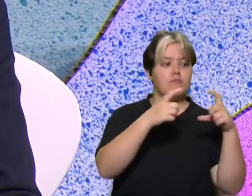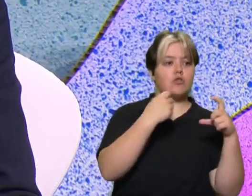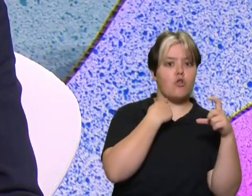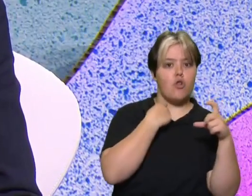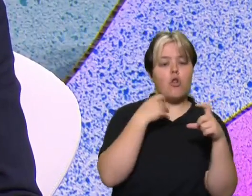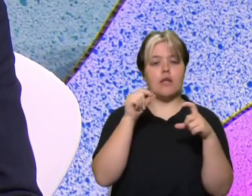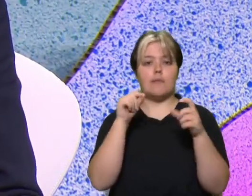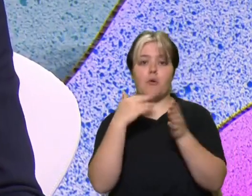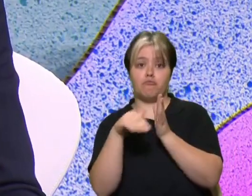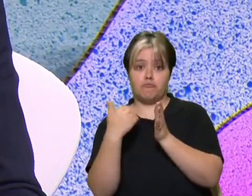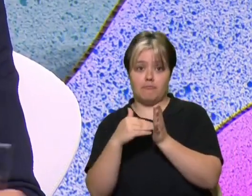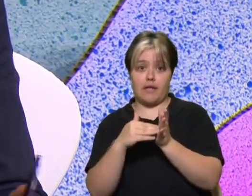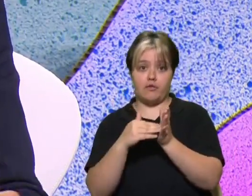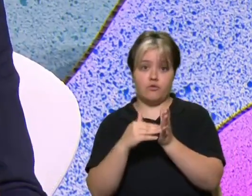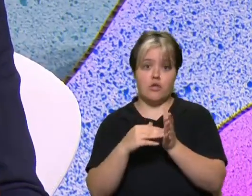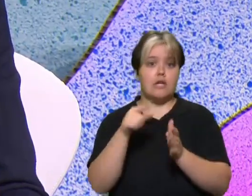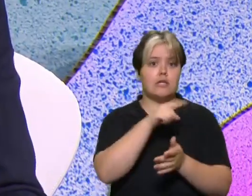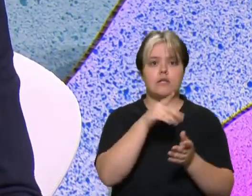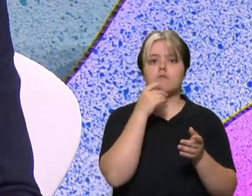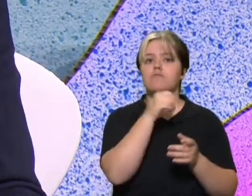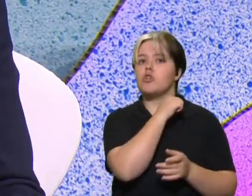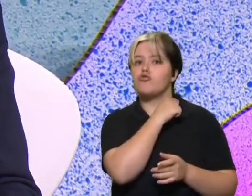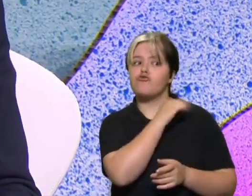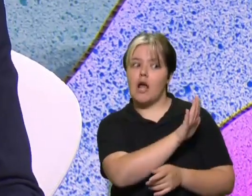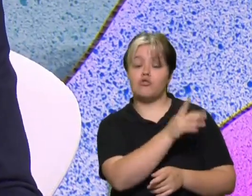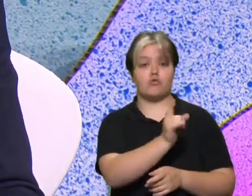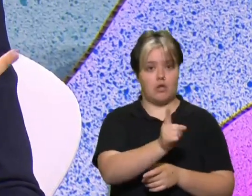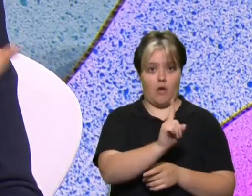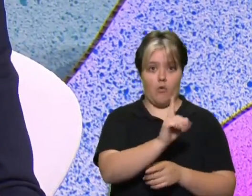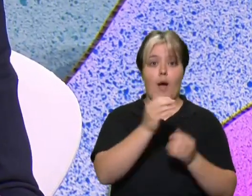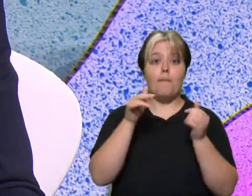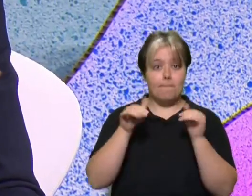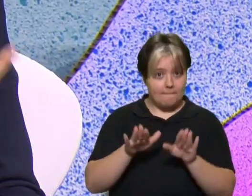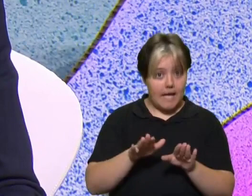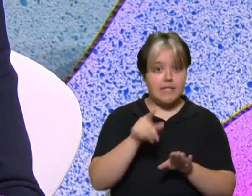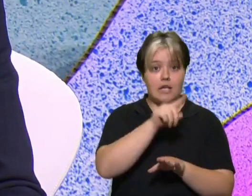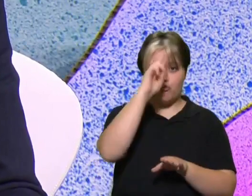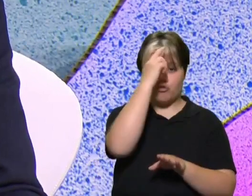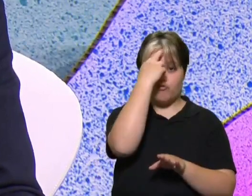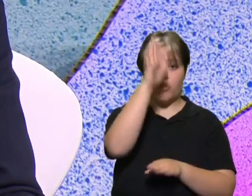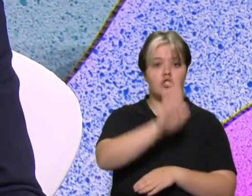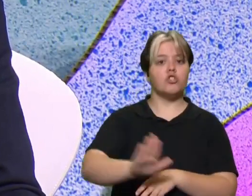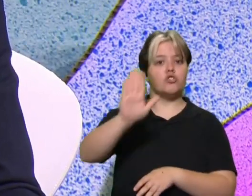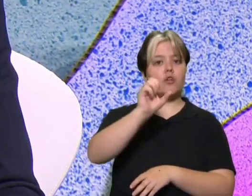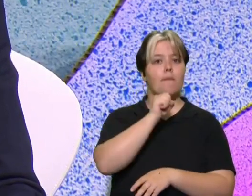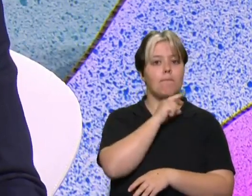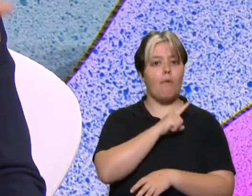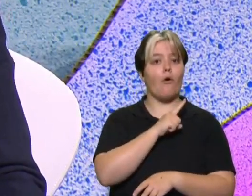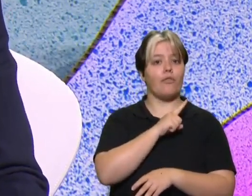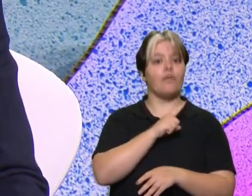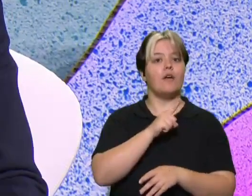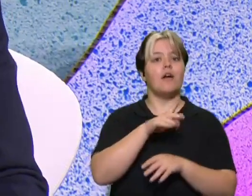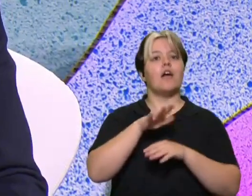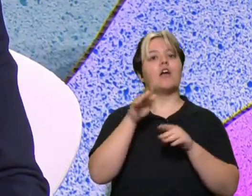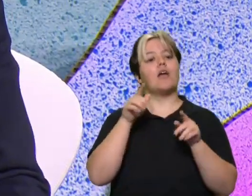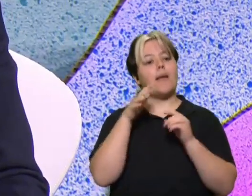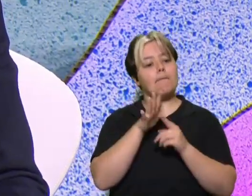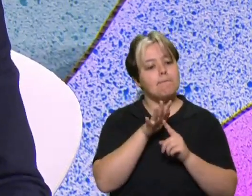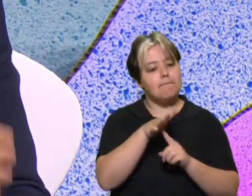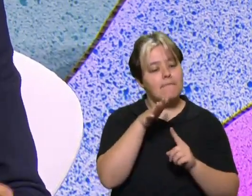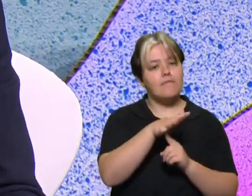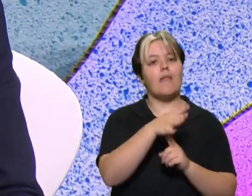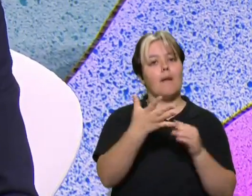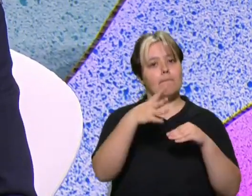smaller and medium-sized entrepreneurs, are not being considered. Yes, they are. But national efforts can make more of a difference